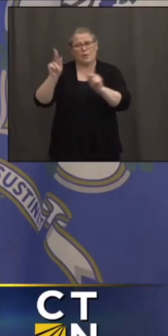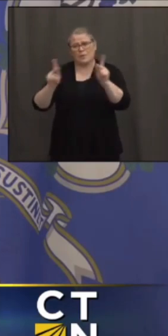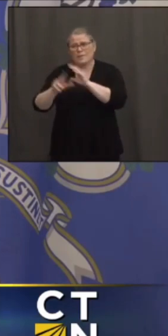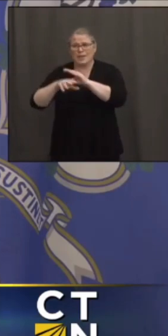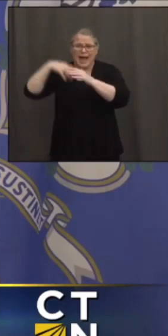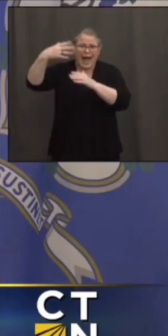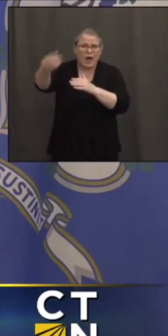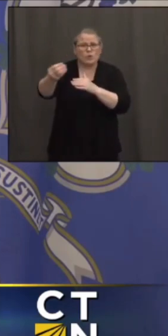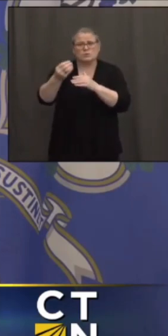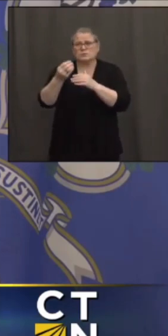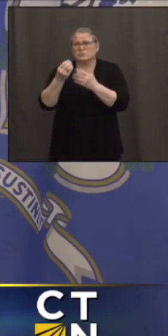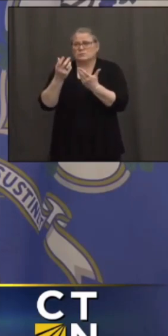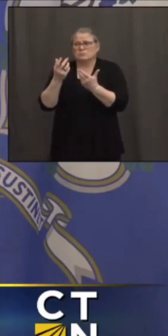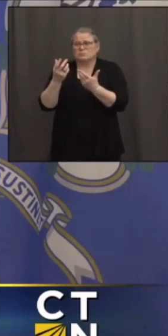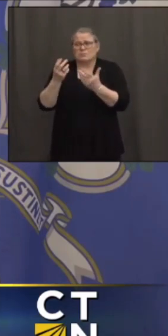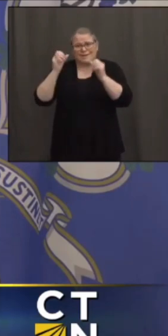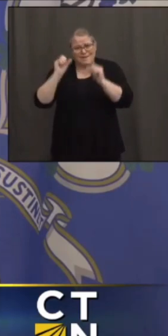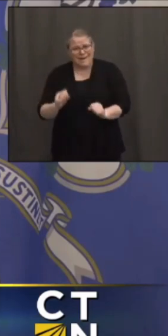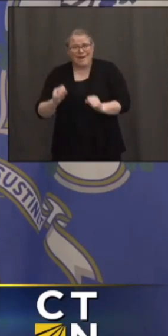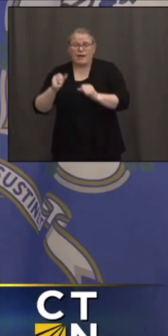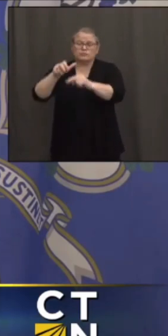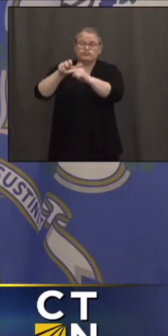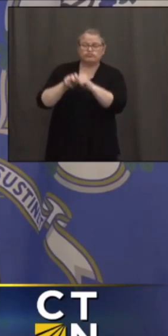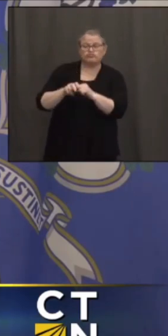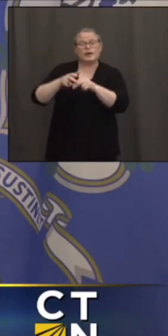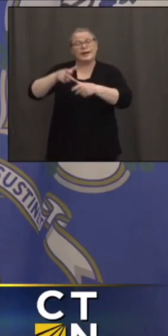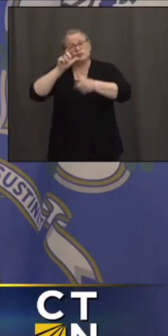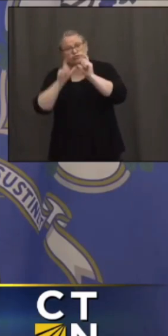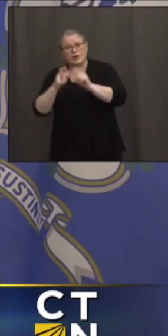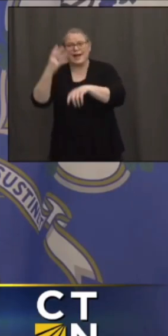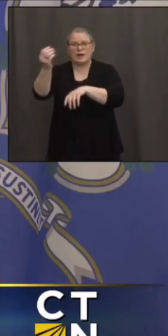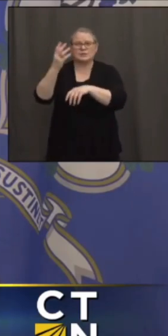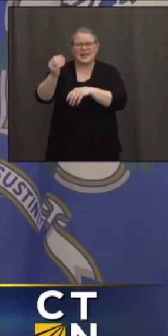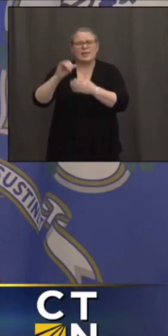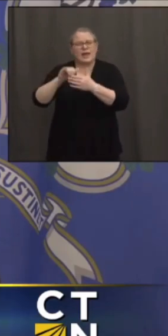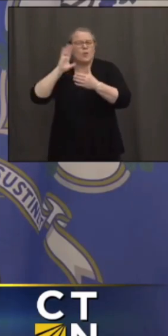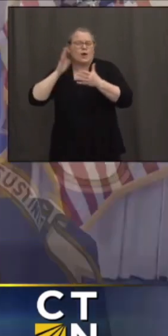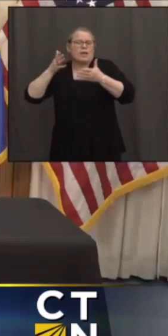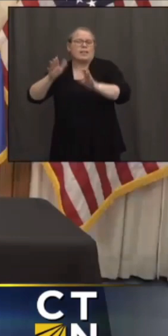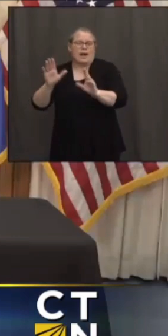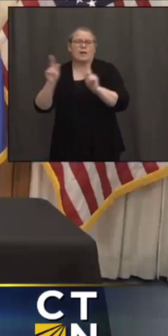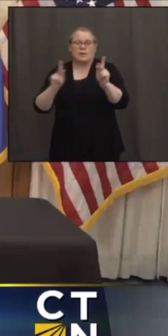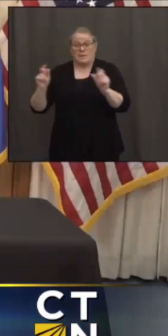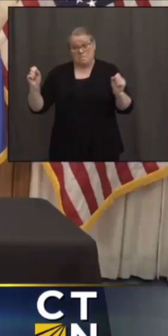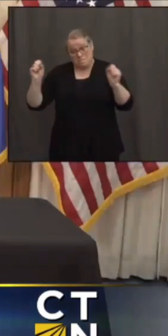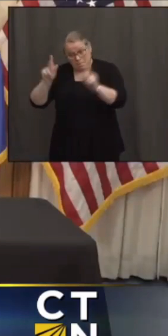again, and give people a little more confidence that we're going to get our economy moving.